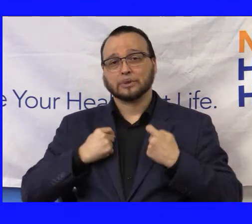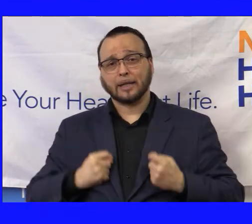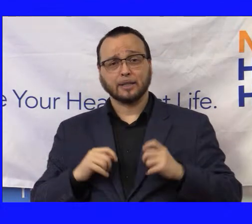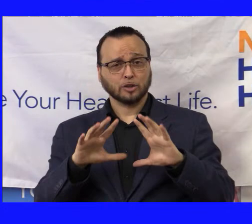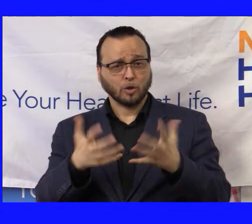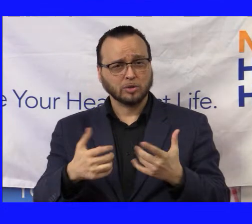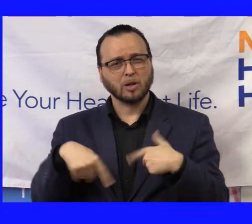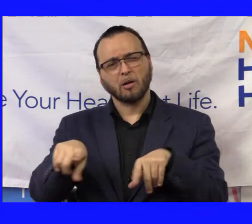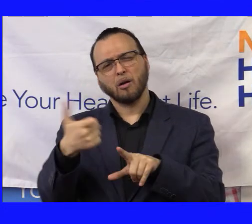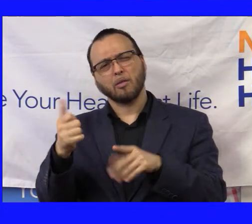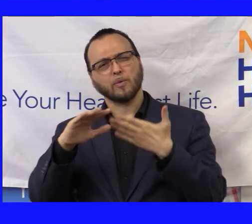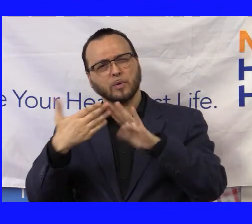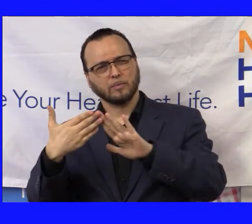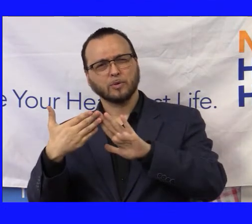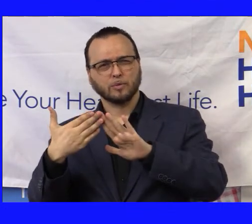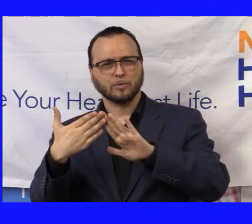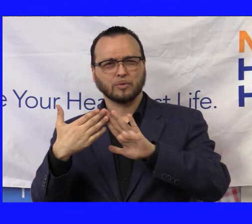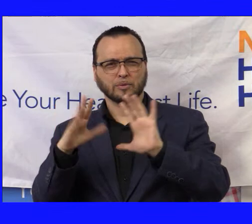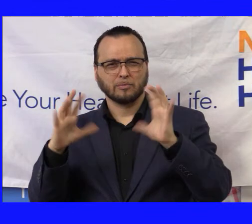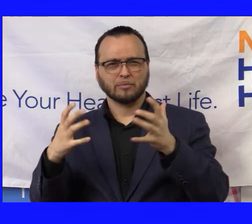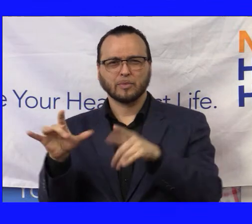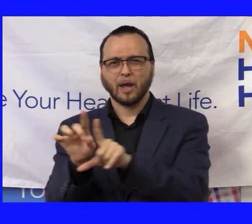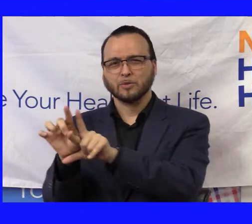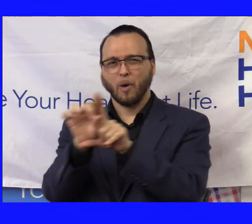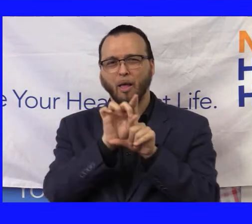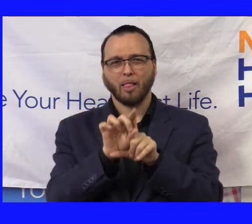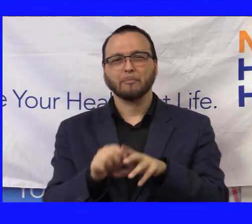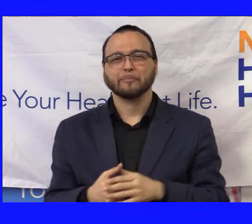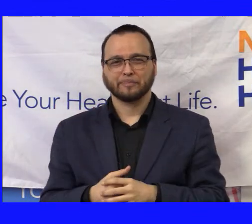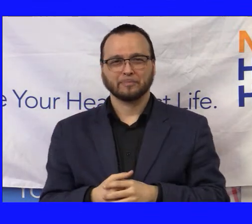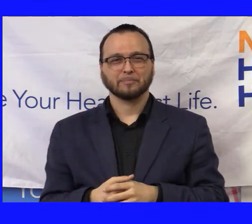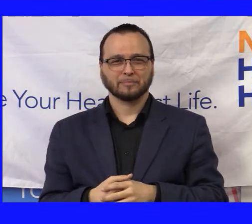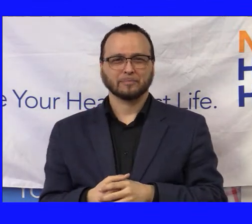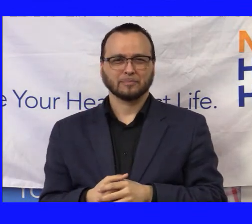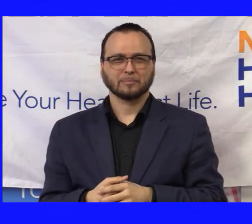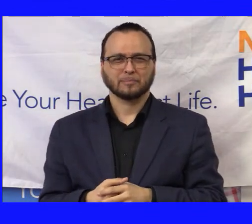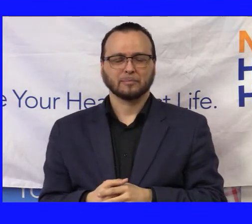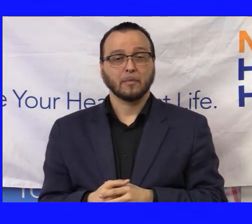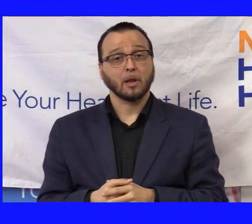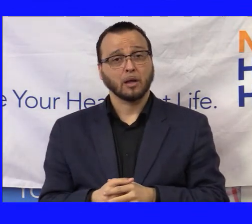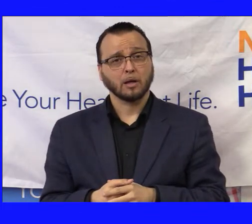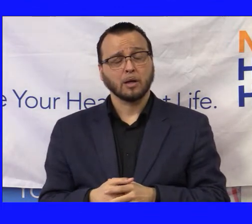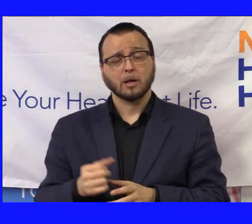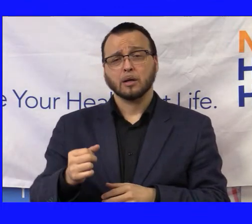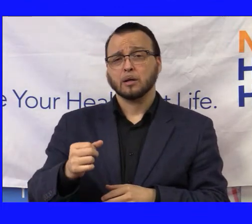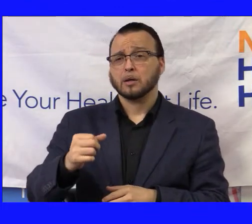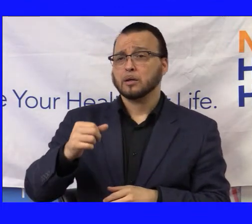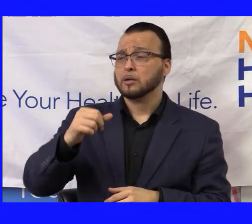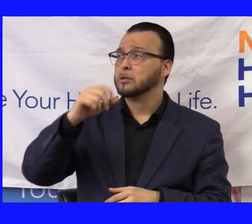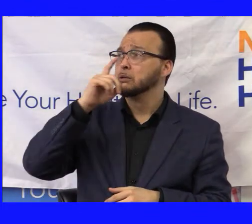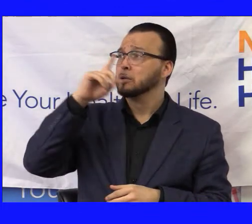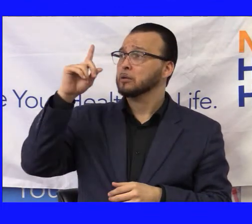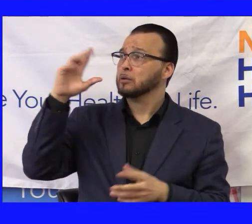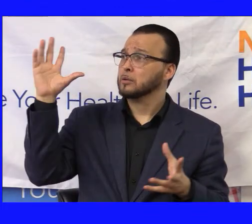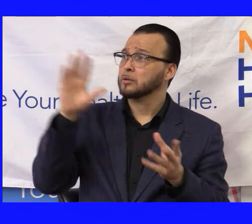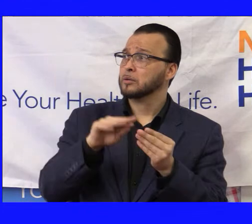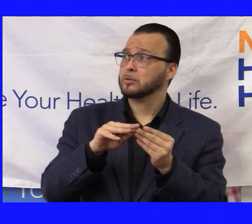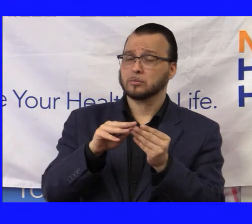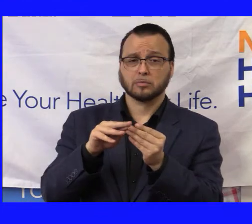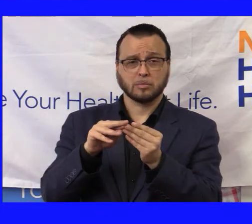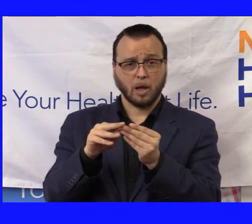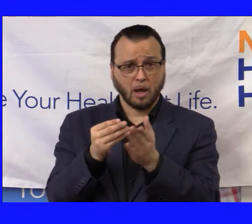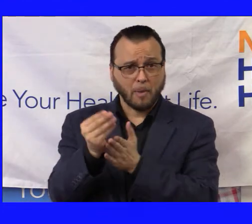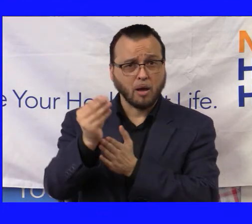community stakeholders as well. Next slide, please. So in terms of an overview of procurement, we had an RFP